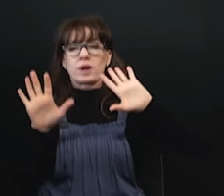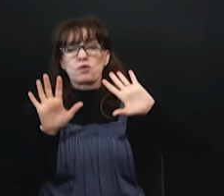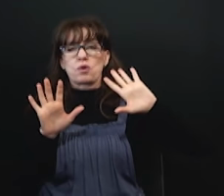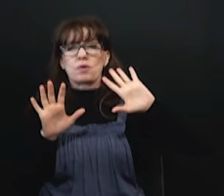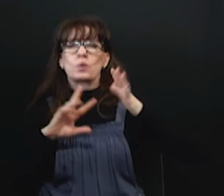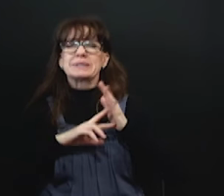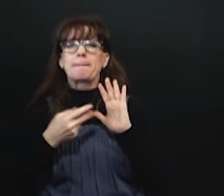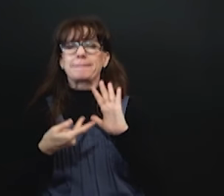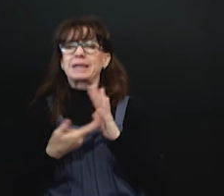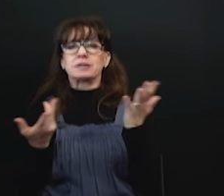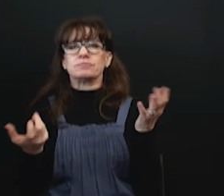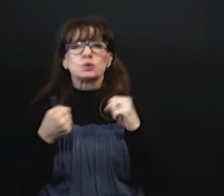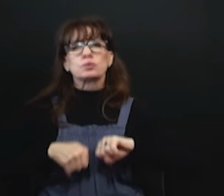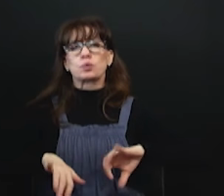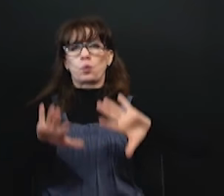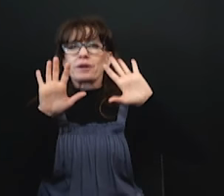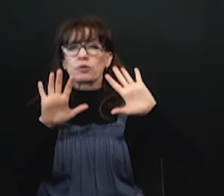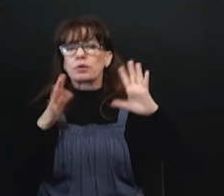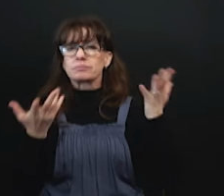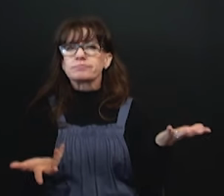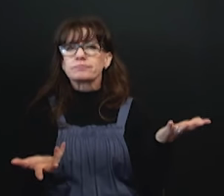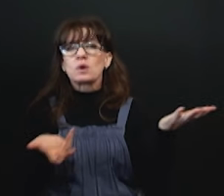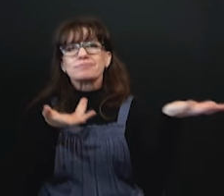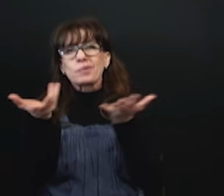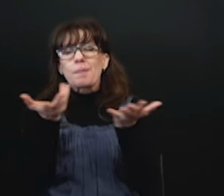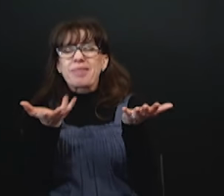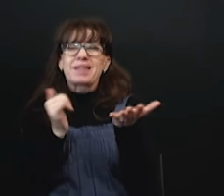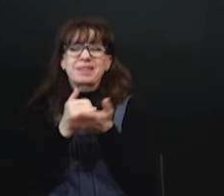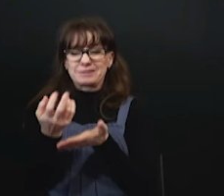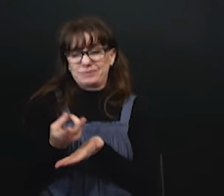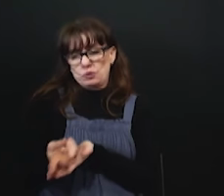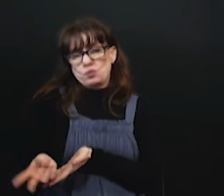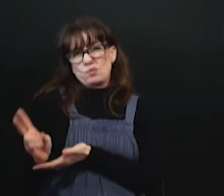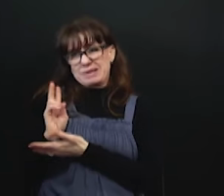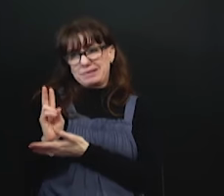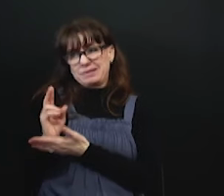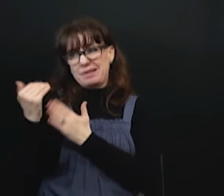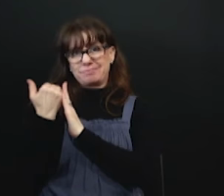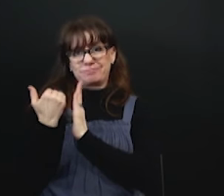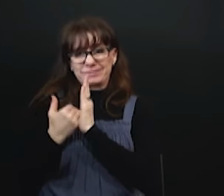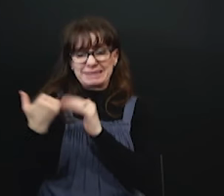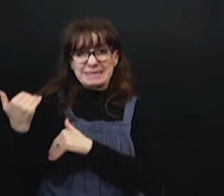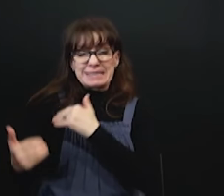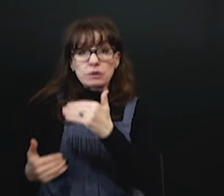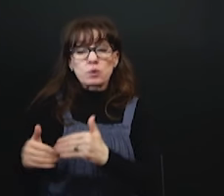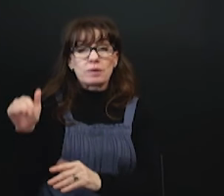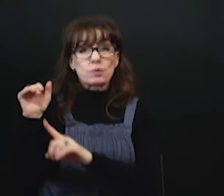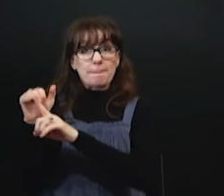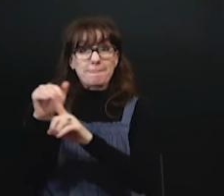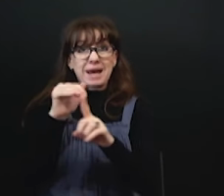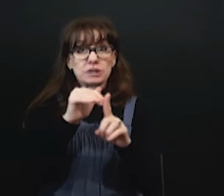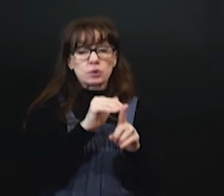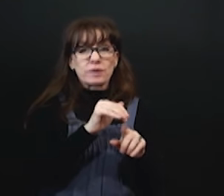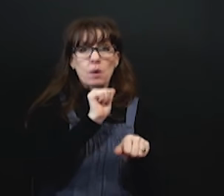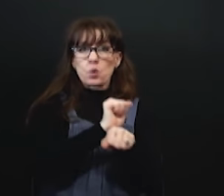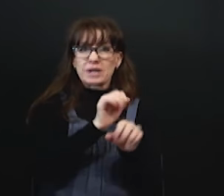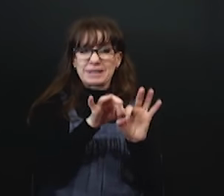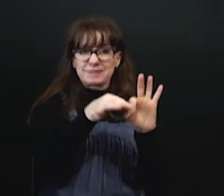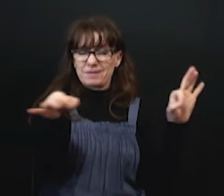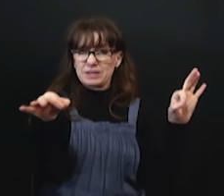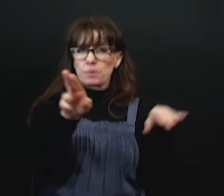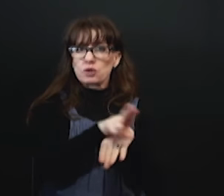What does it mean to surrender? We've been talking about that these last 2 weeks in this series. And so I want to remind you of the working definition that we have